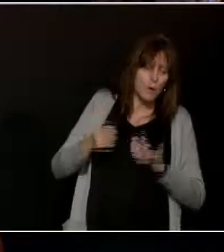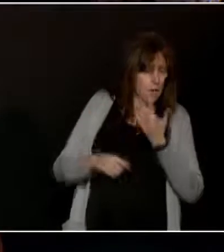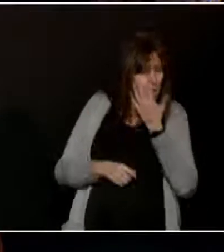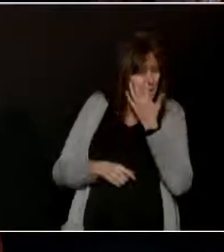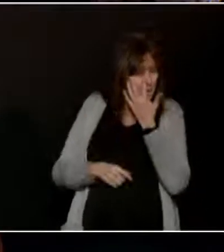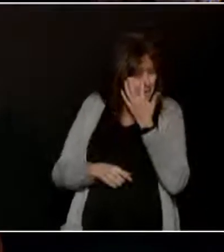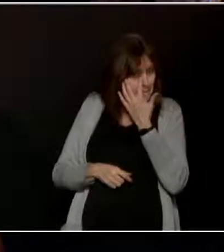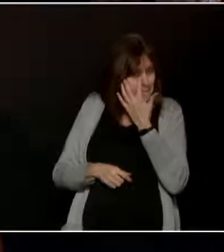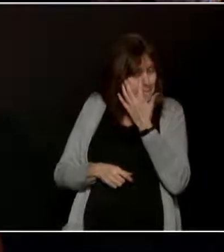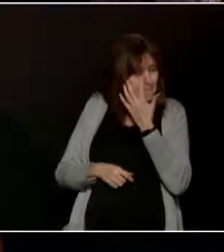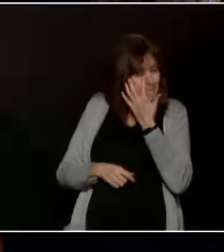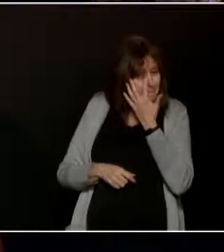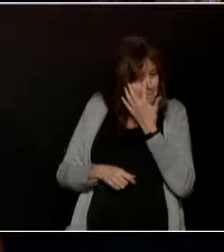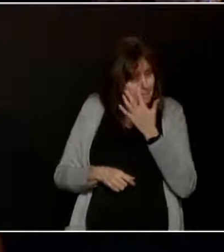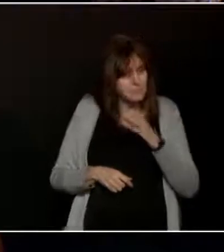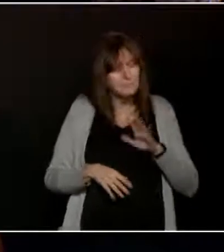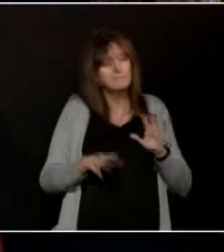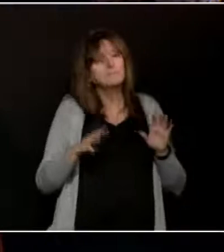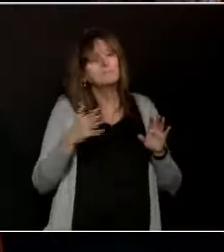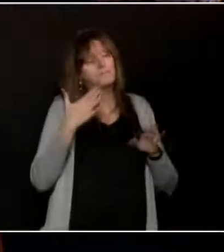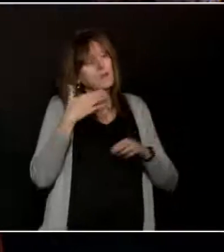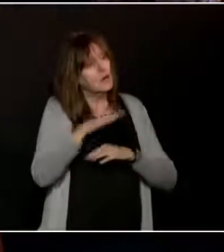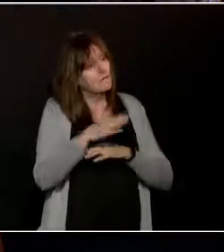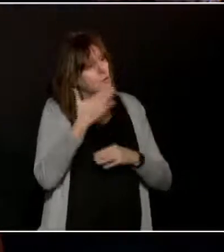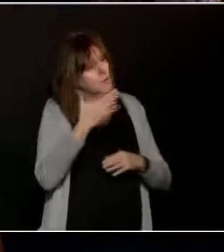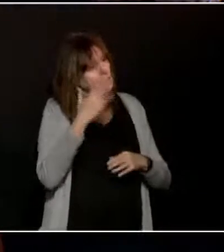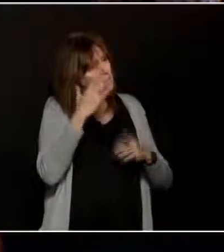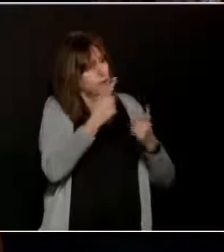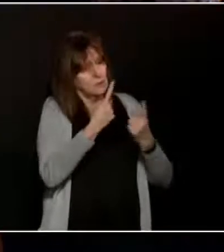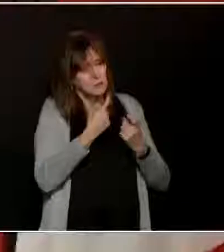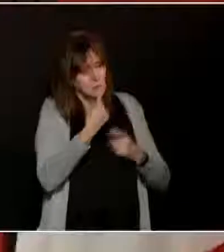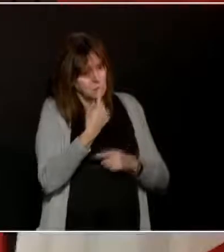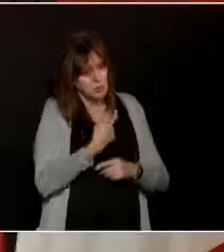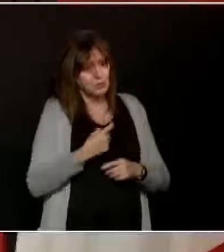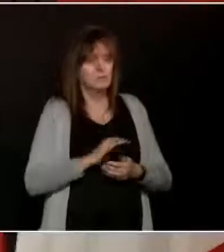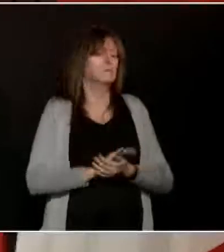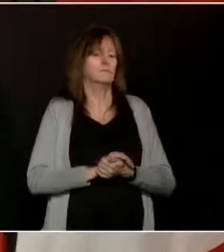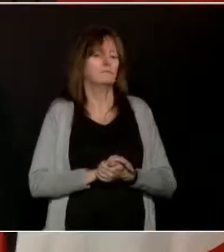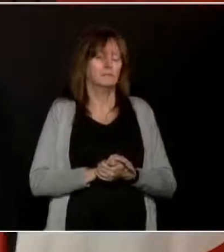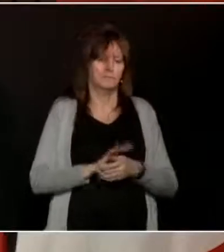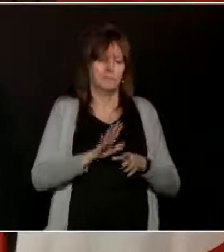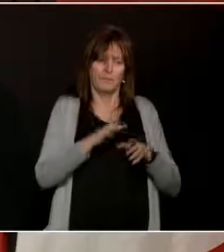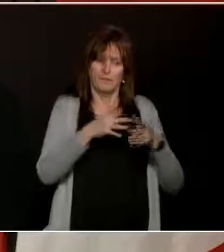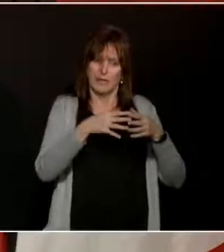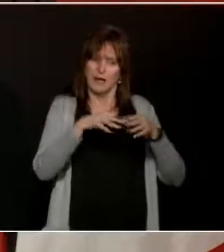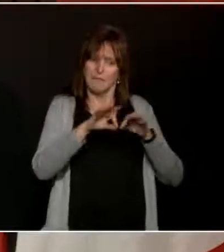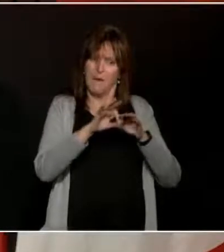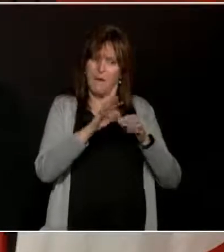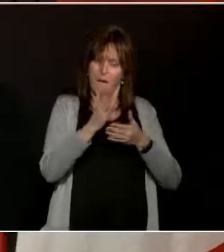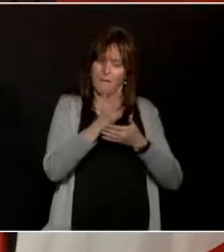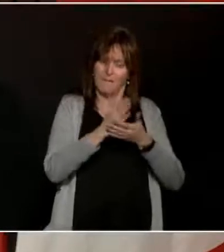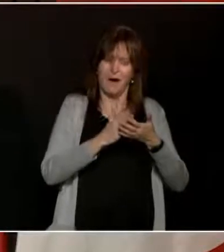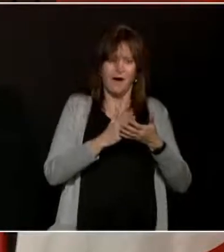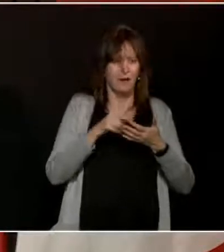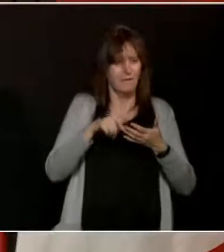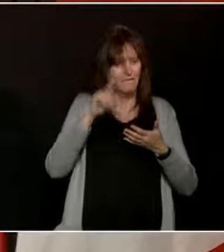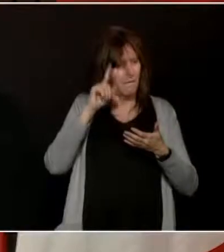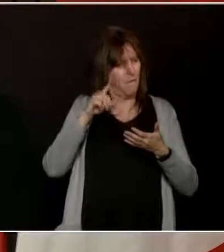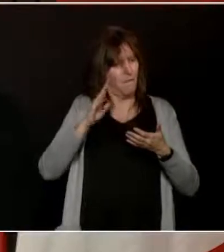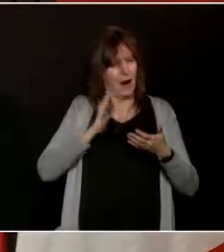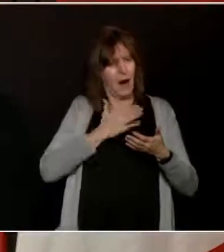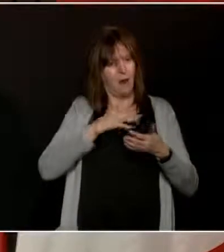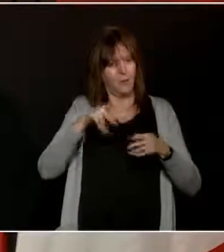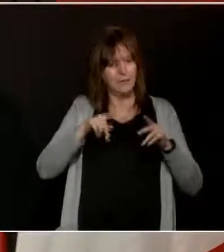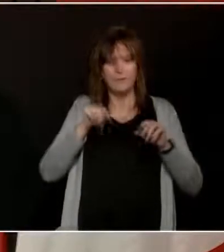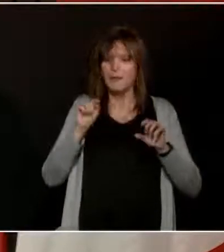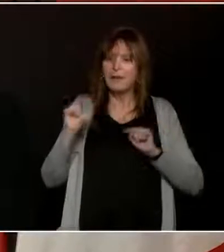you for that question. And this is clearly an important part of the population. And what we're doing with the vaccine